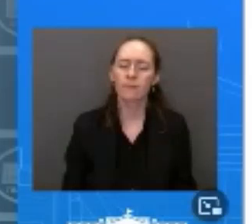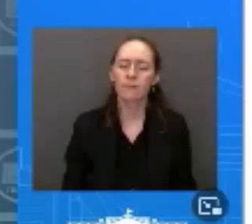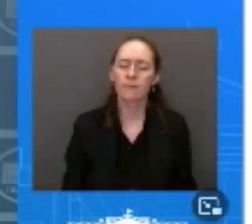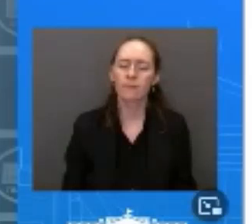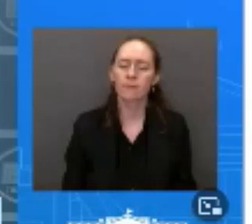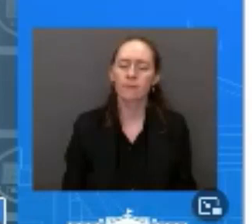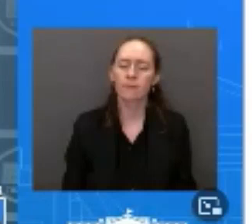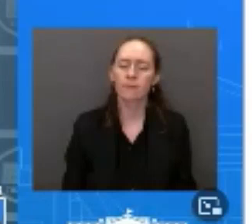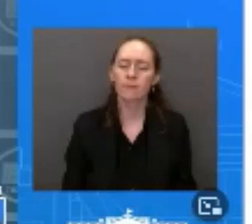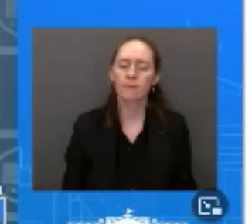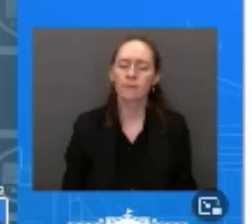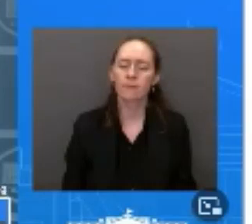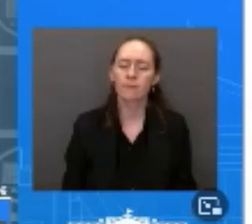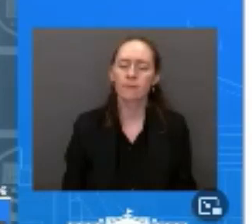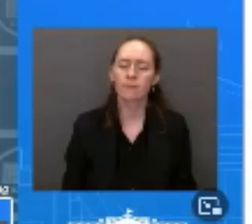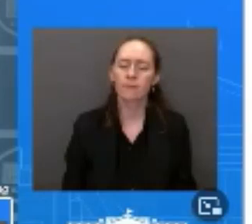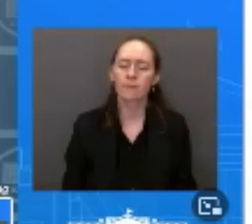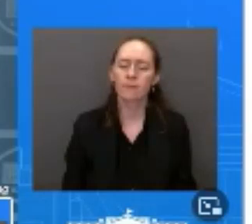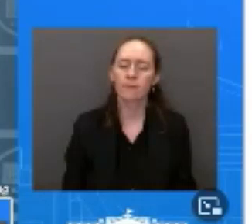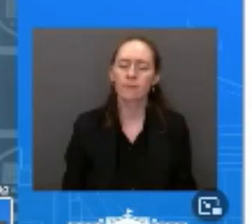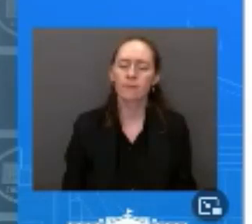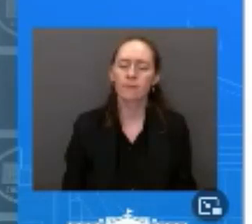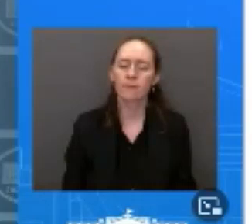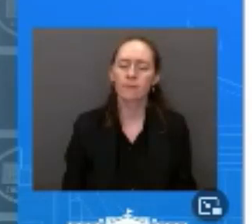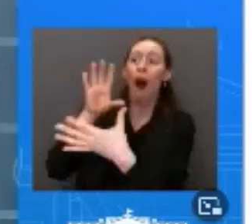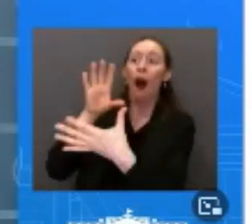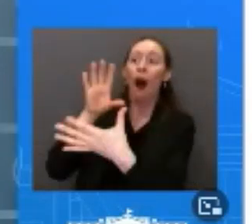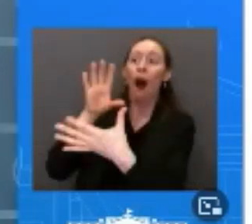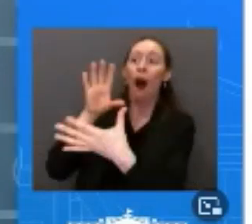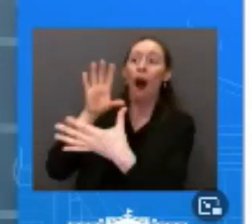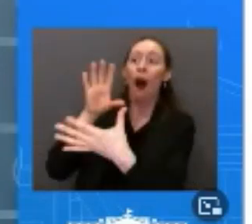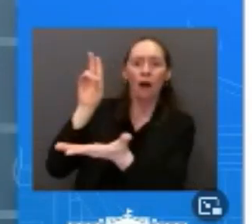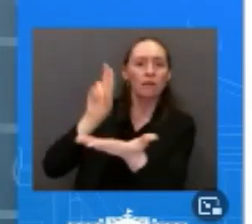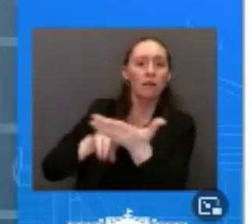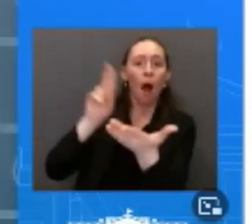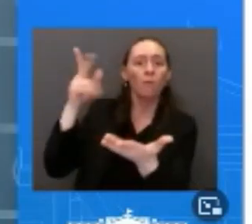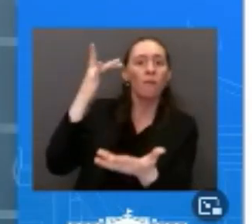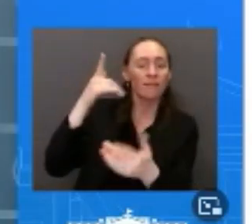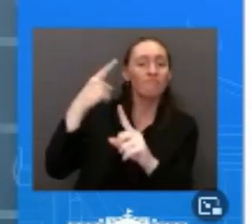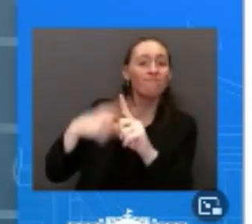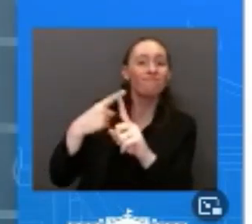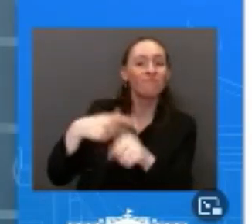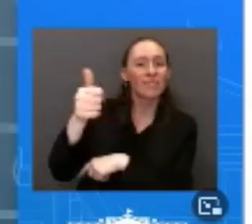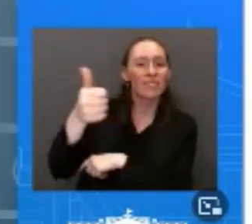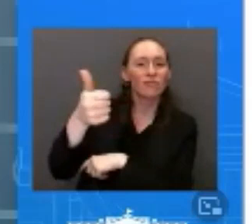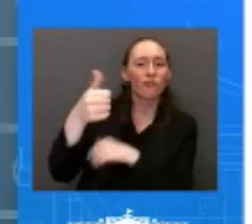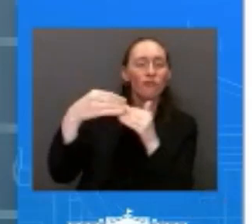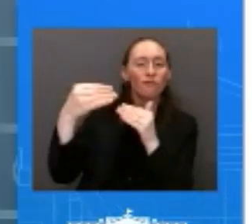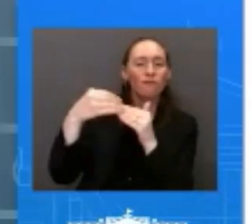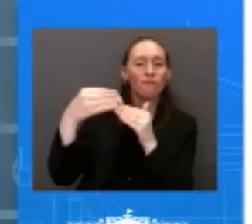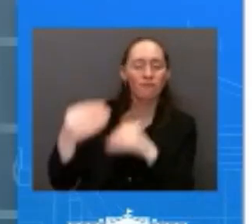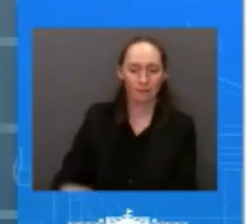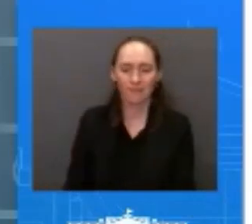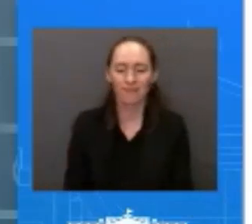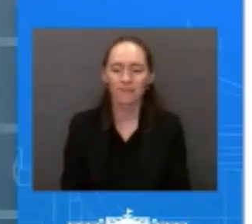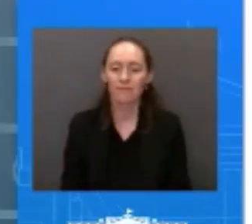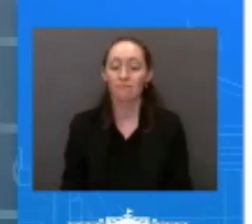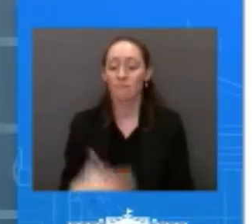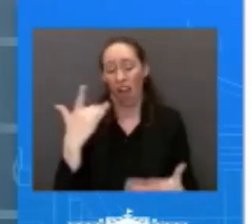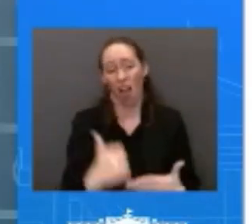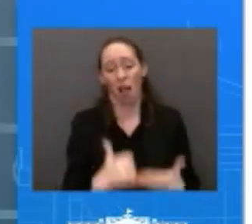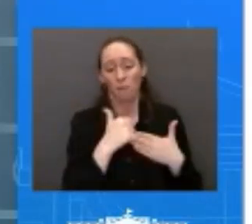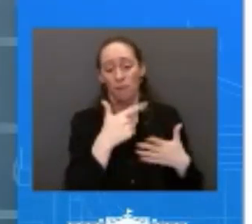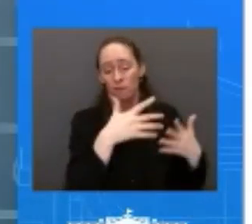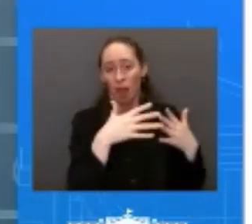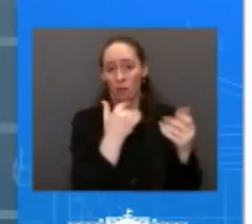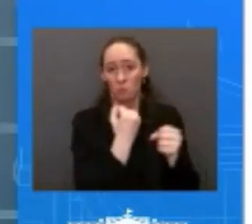love it when that's the... What happens? ...insurance rates that were delivered as part of the American Rescue Plan and were locked in